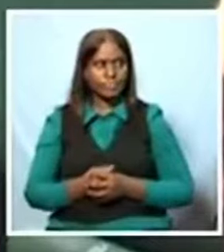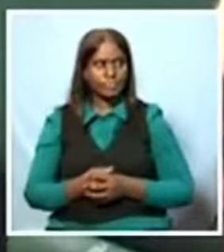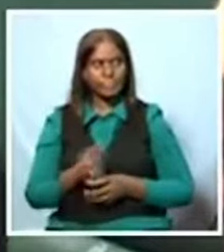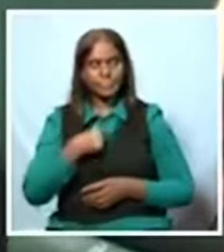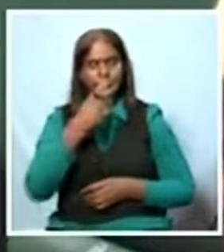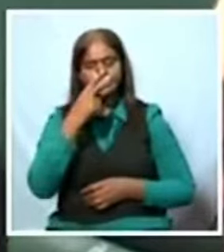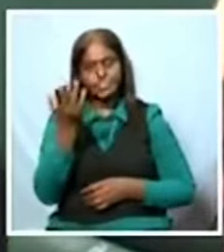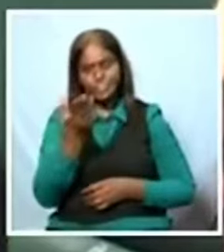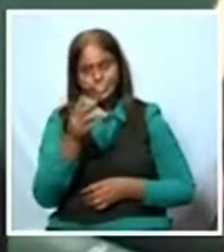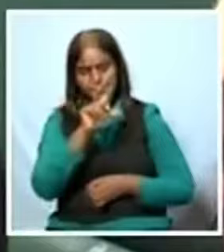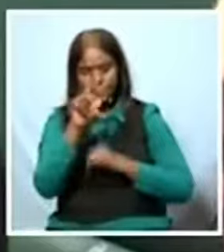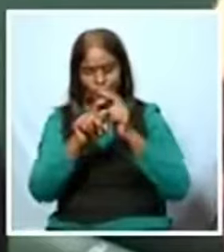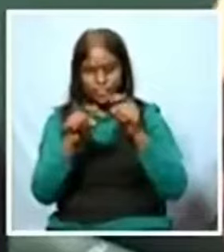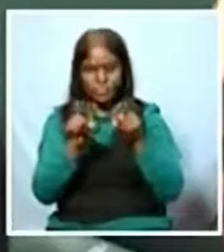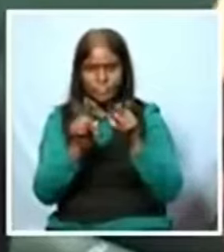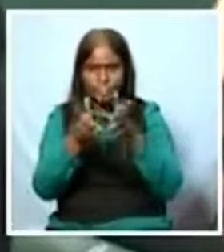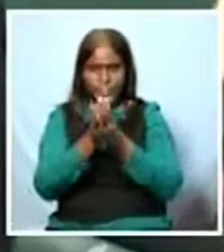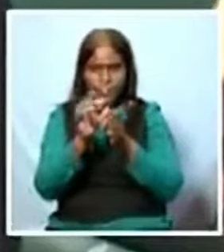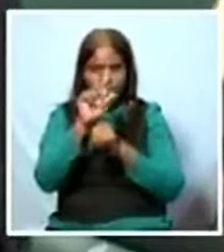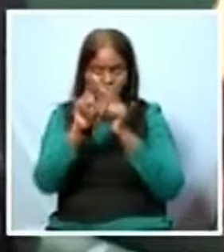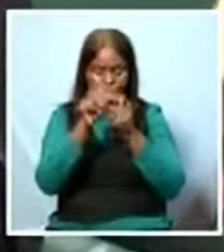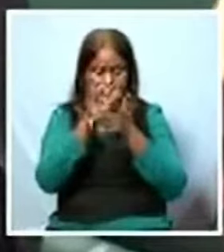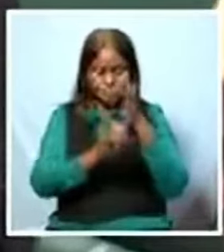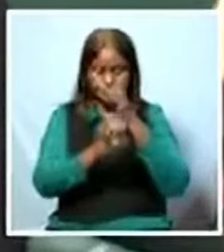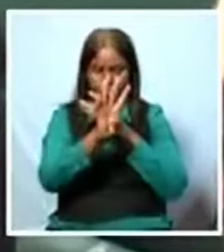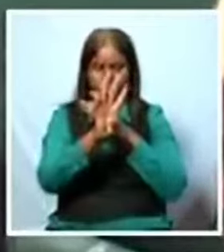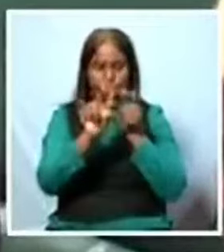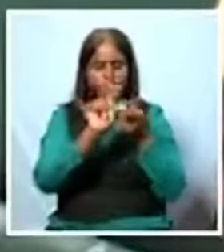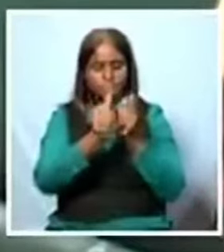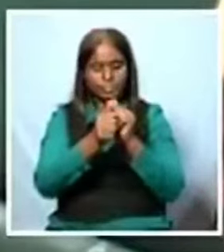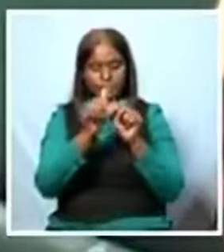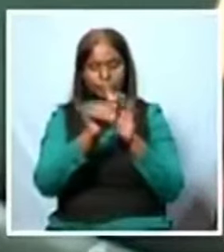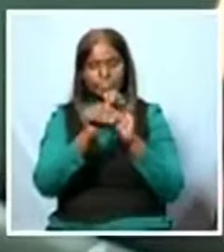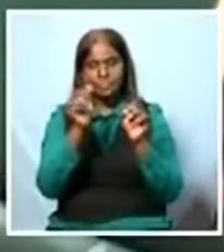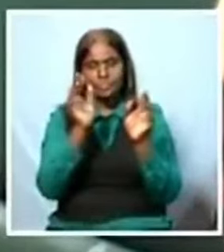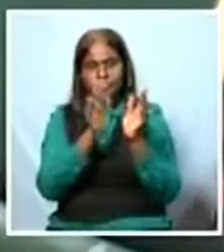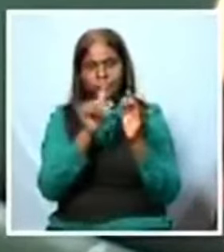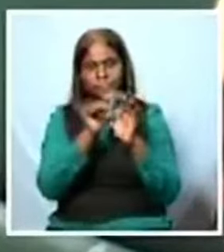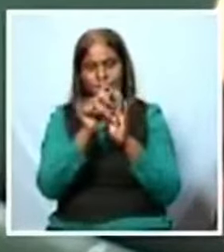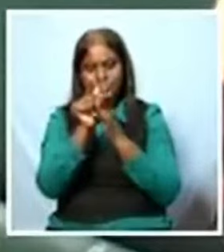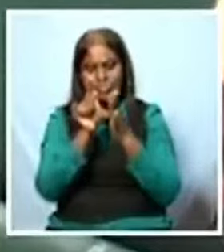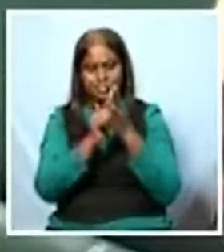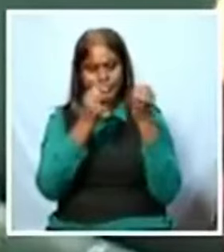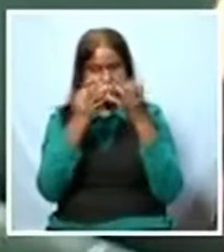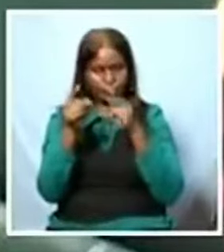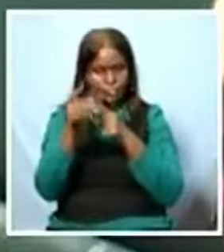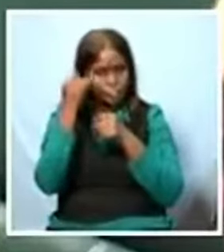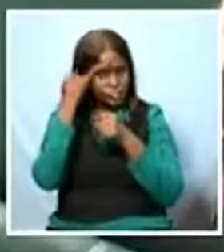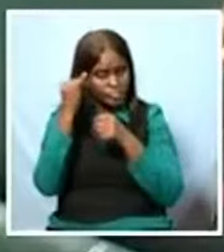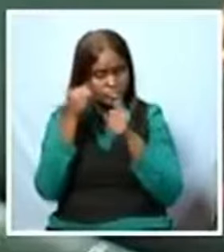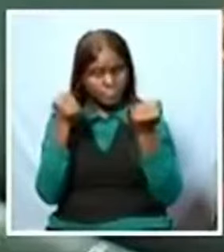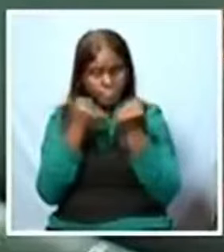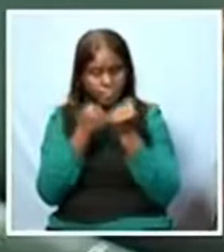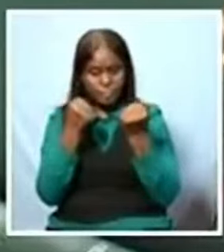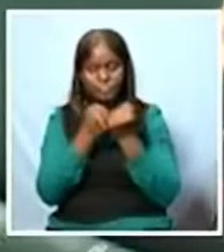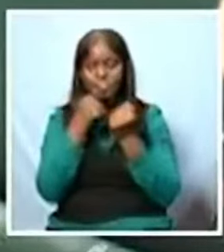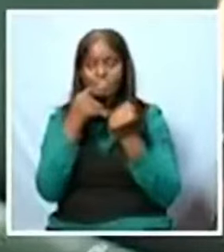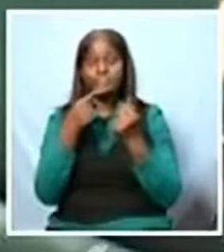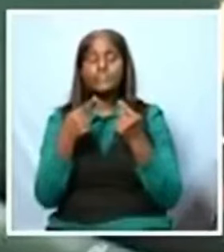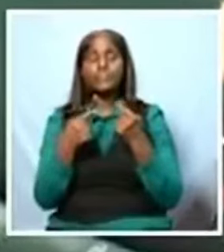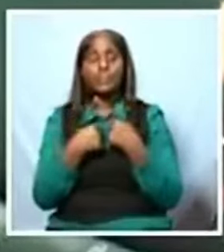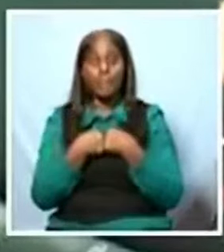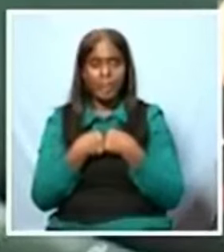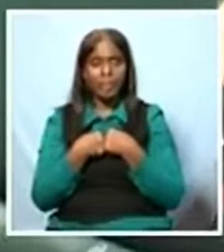see none. I put the question. The question is that Clause 4 as amended stands part of the bill. As many as of that opinion say